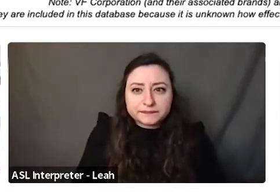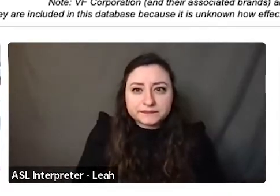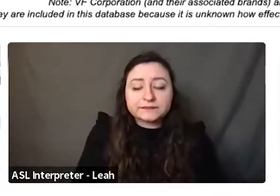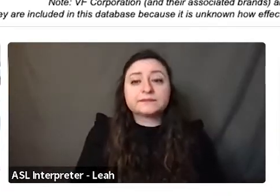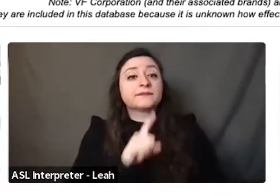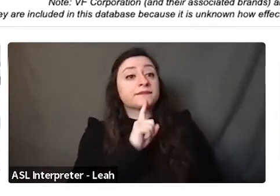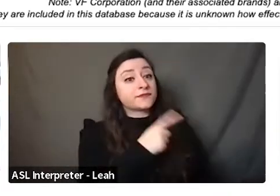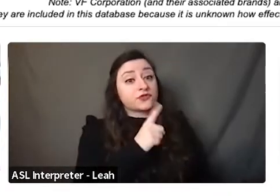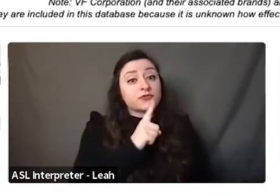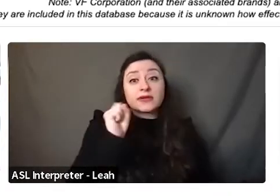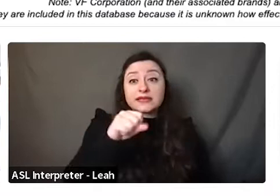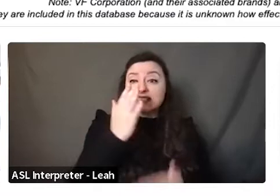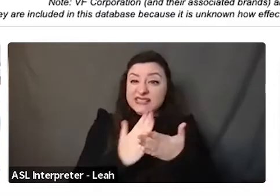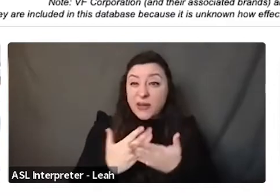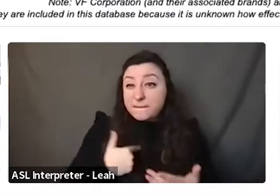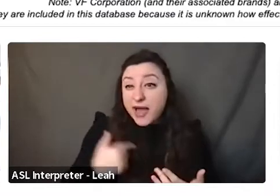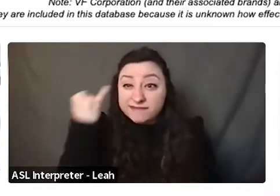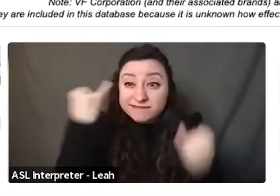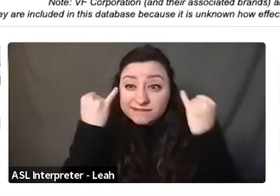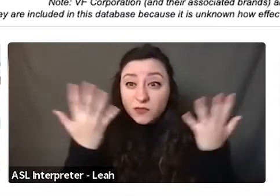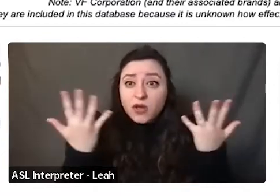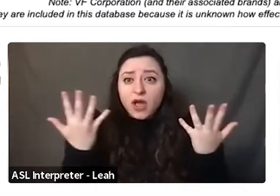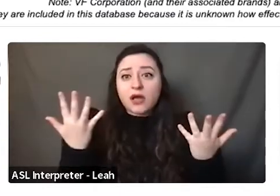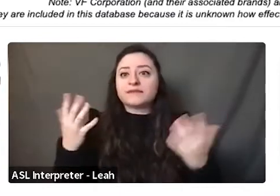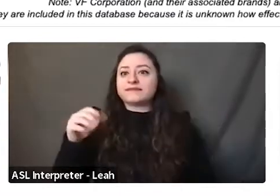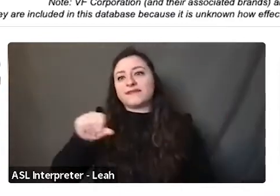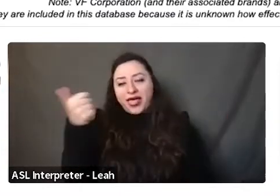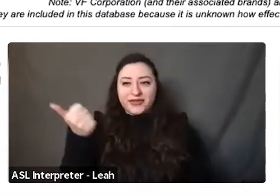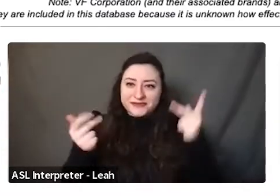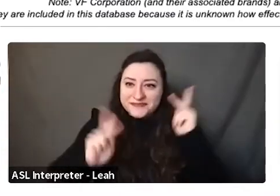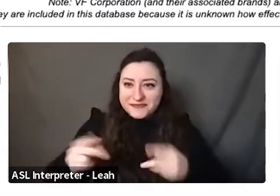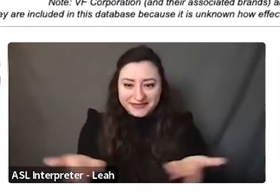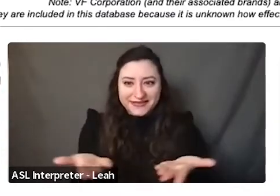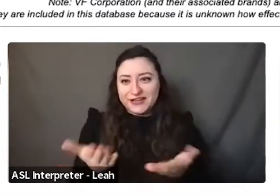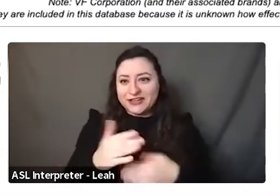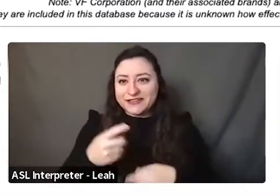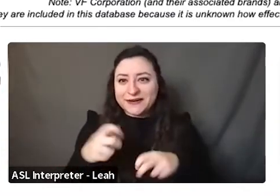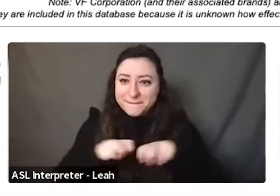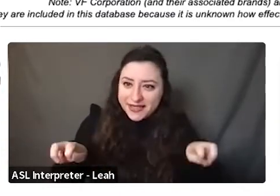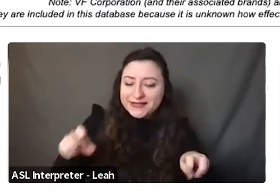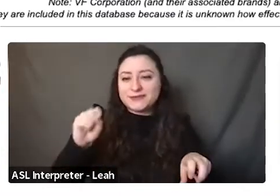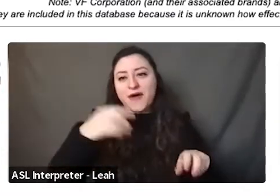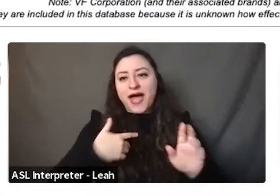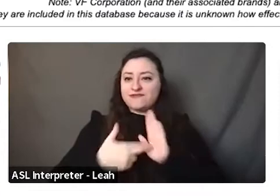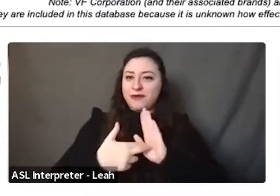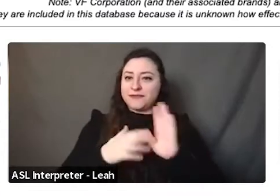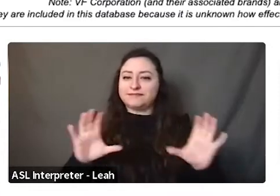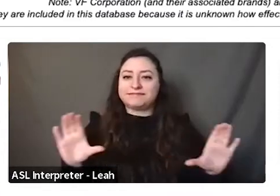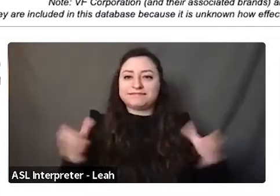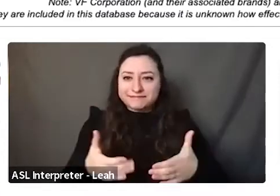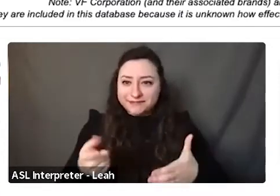Sure. So some of my strategy was definitely informed by the other folks on this call. So I'm going to speak for sort of a